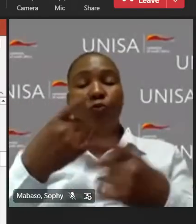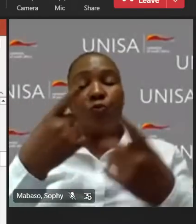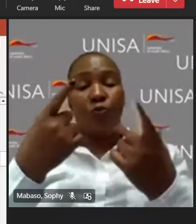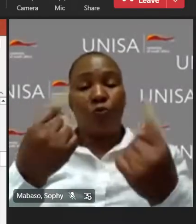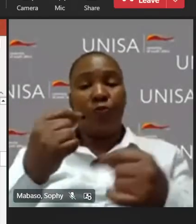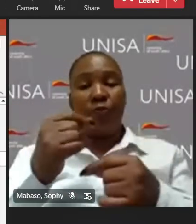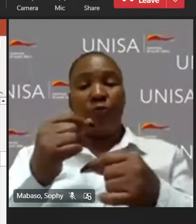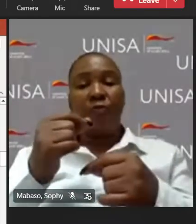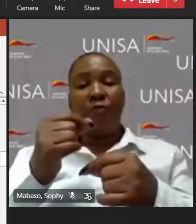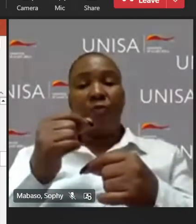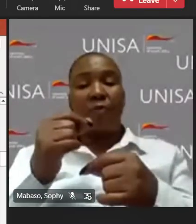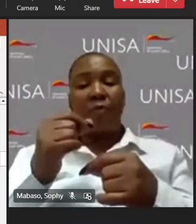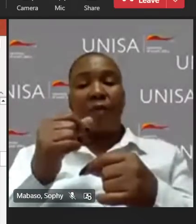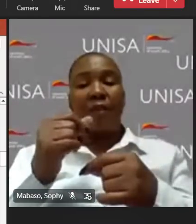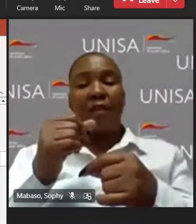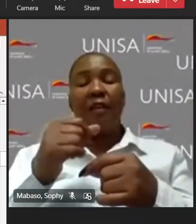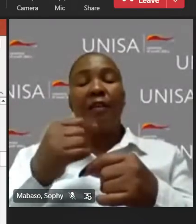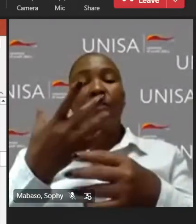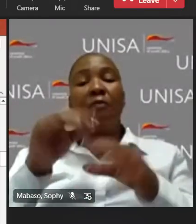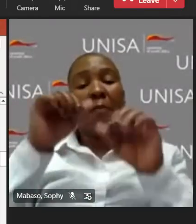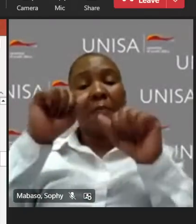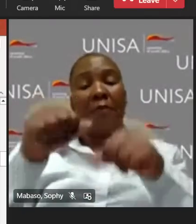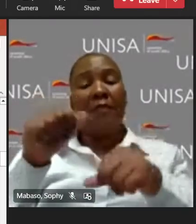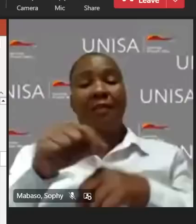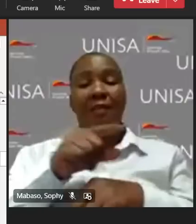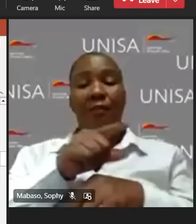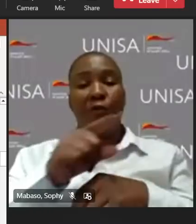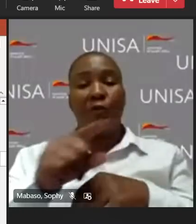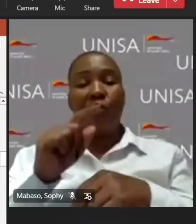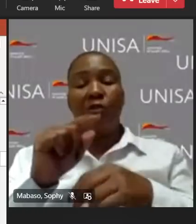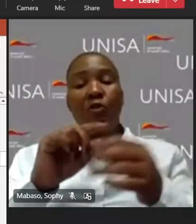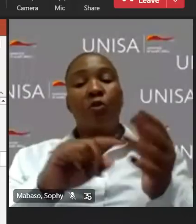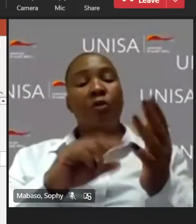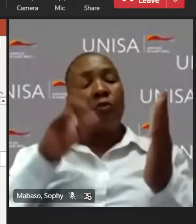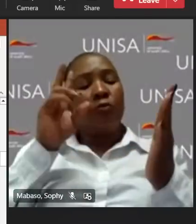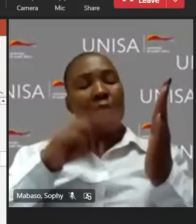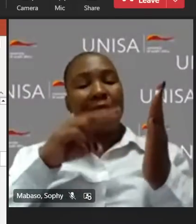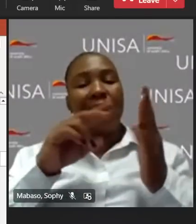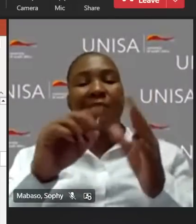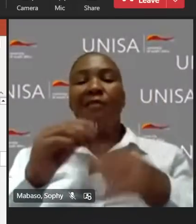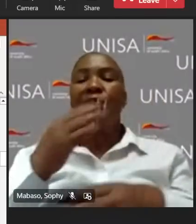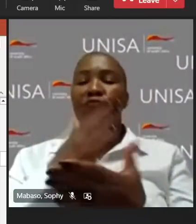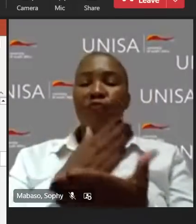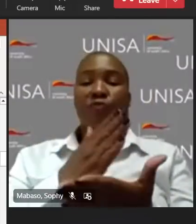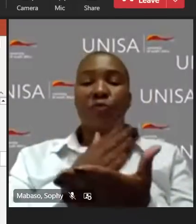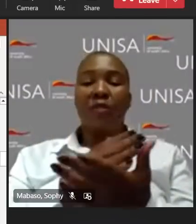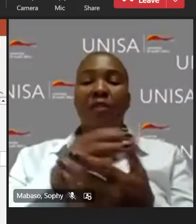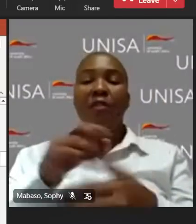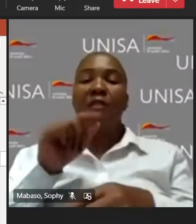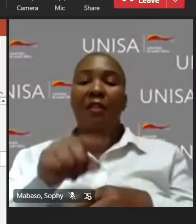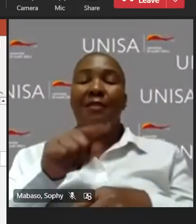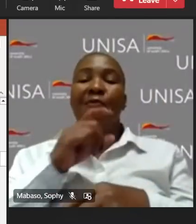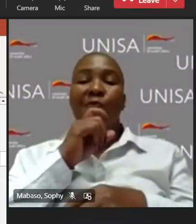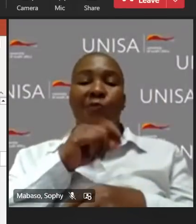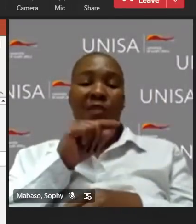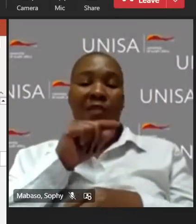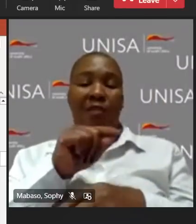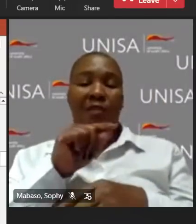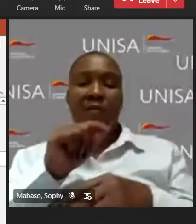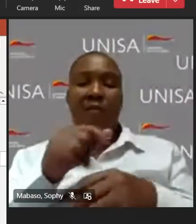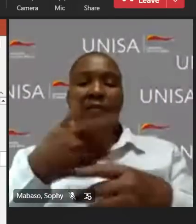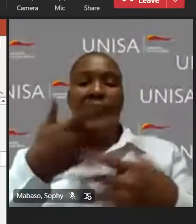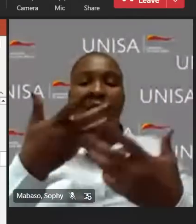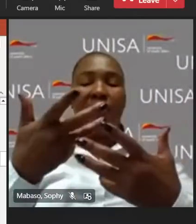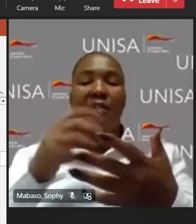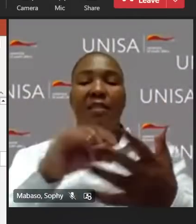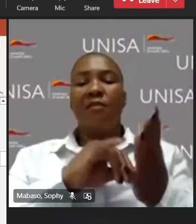it looks legit, or so that it will be legit. So that you make sure that it is from the company, not just from